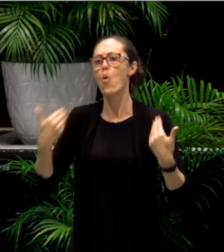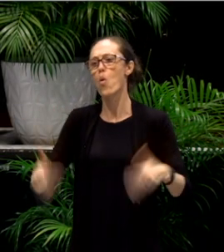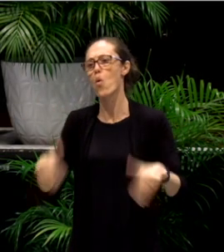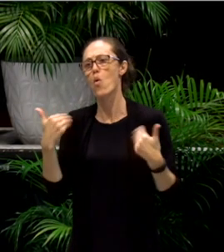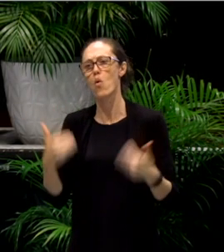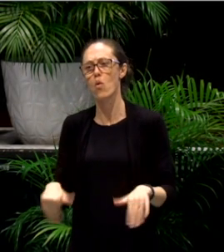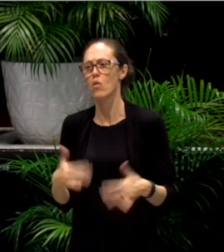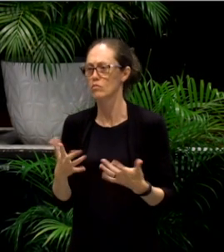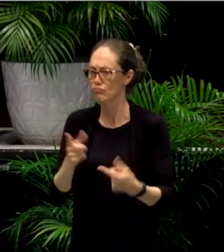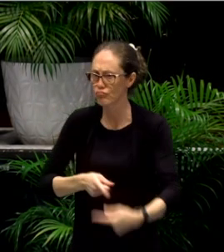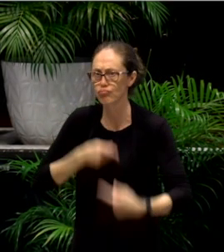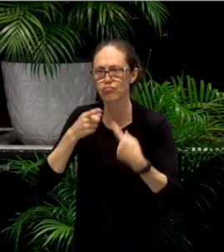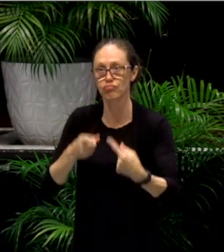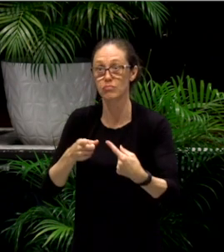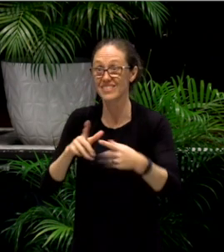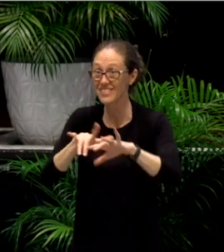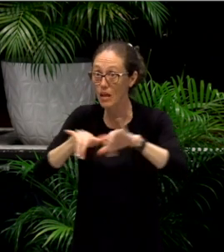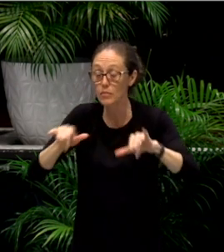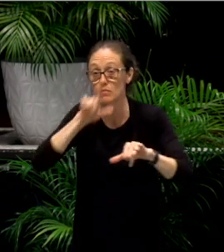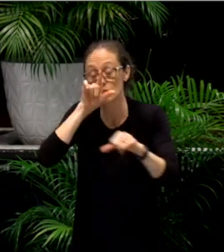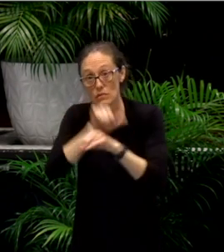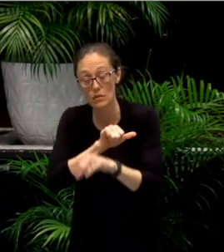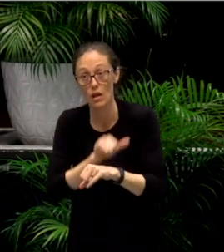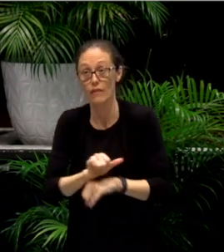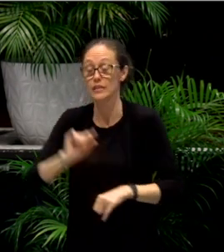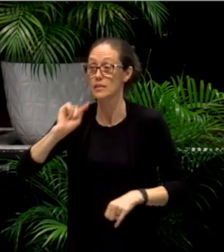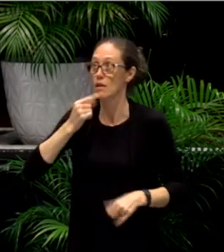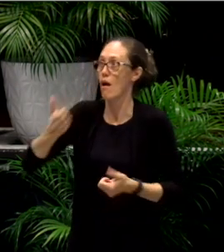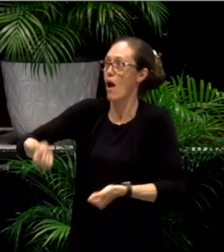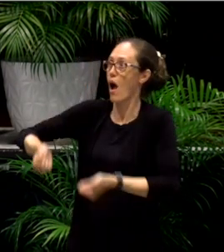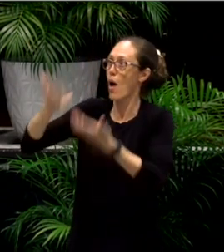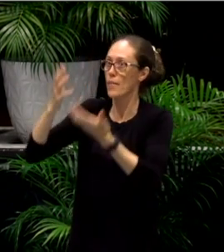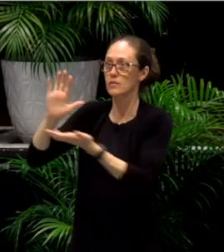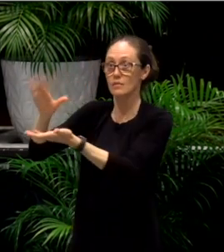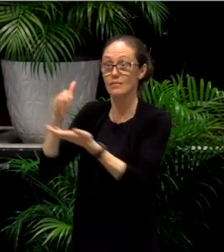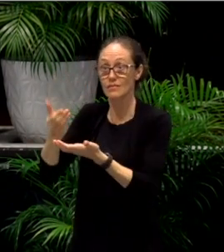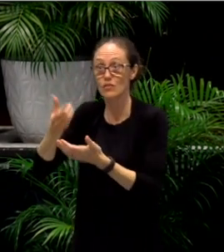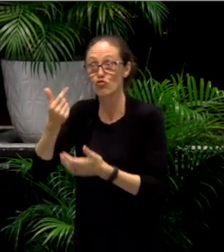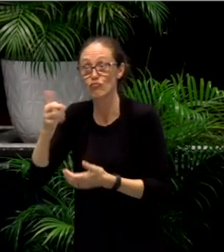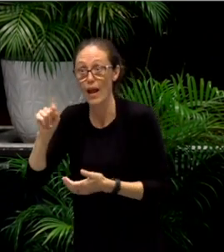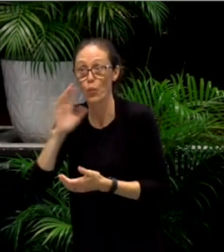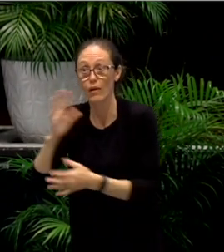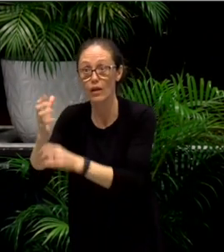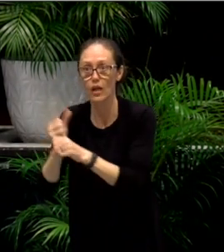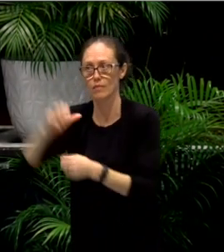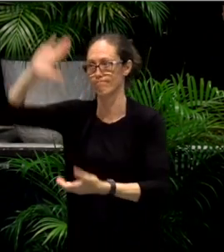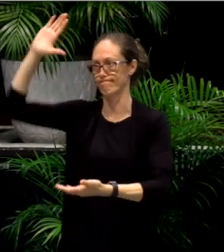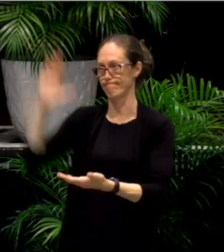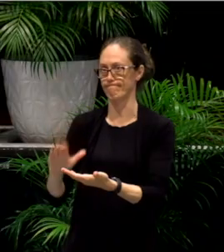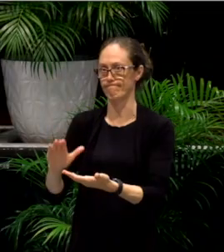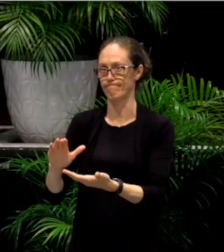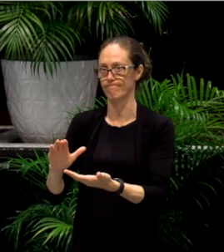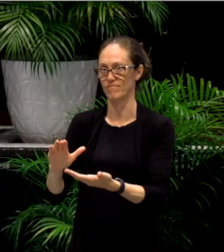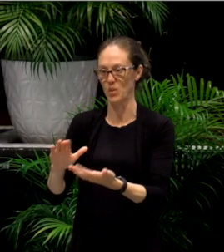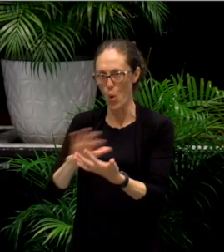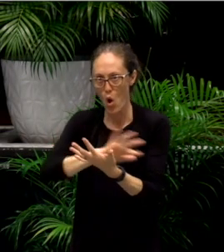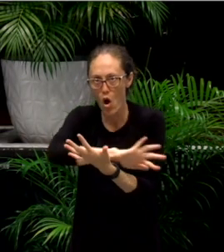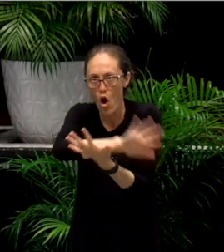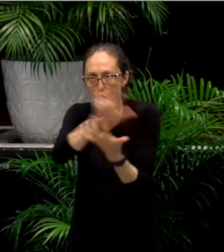the same time that there are real losses in terms of those grants that I just spoke to. So all of that's